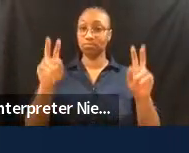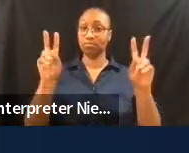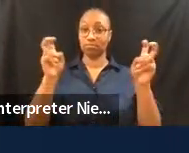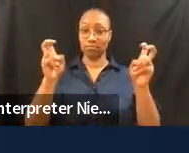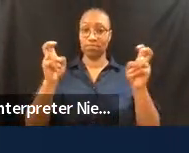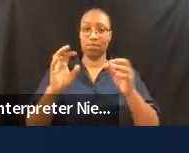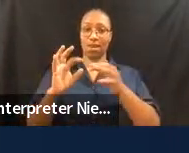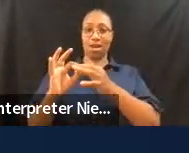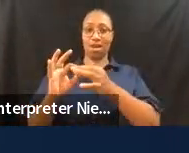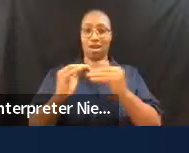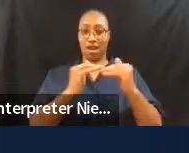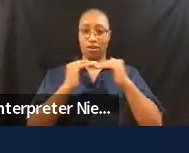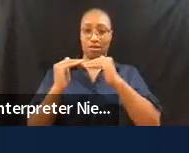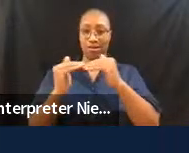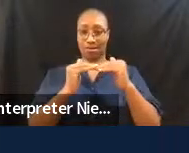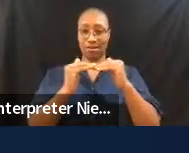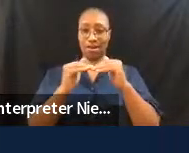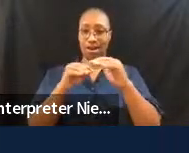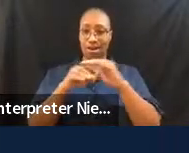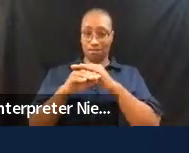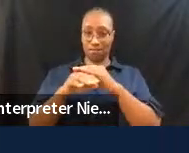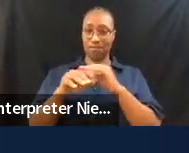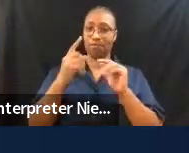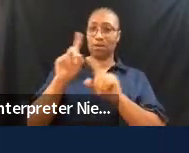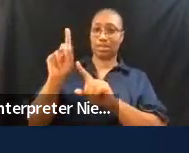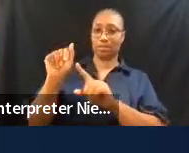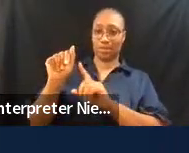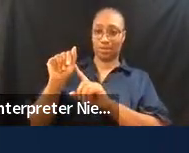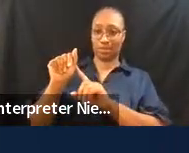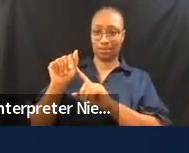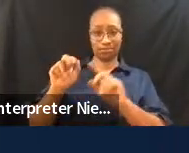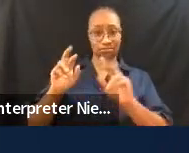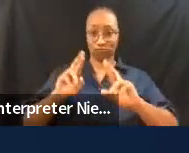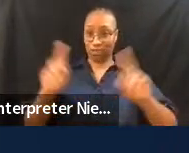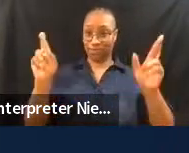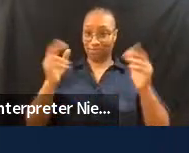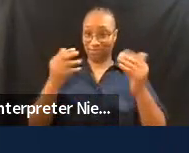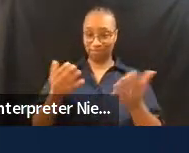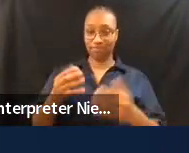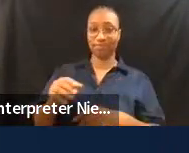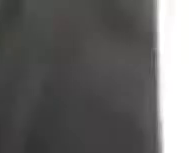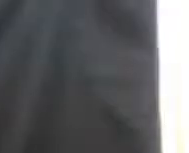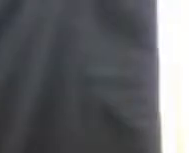begin. Greg Fehrenbach, Chair of the U.S. Access Board, the floor is yours.